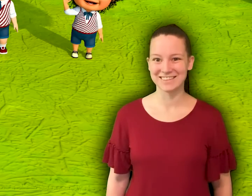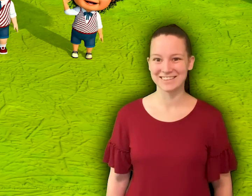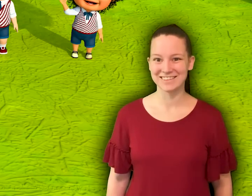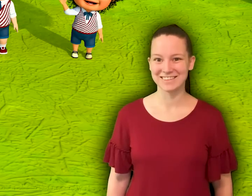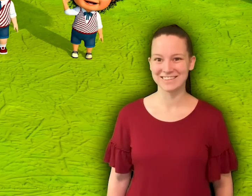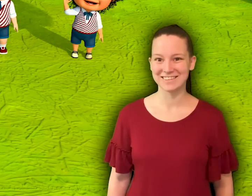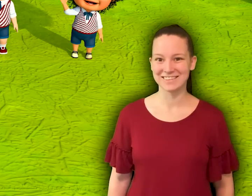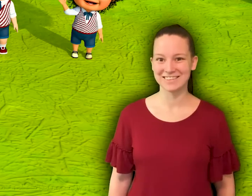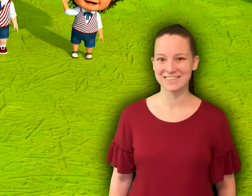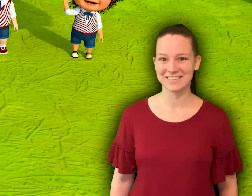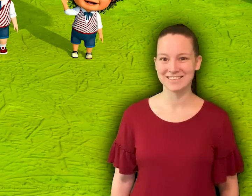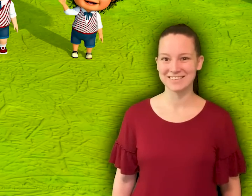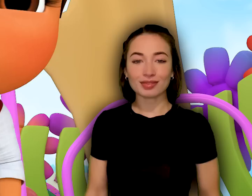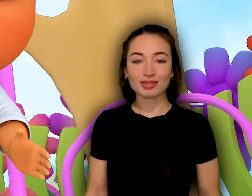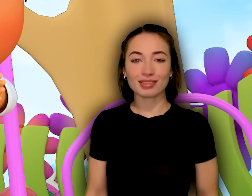tight